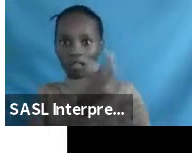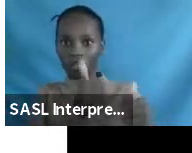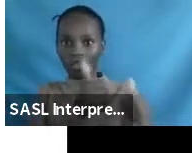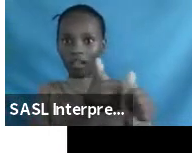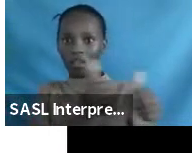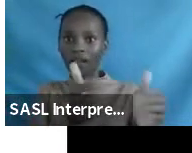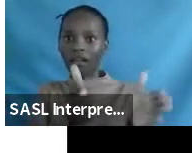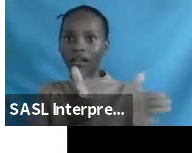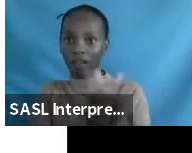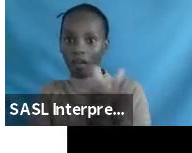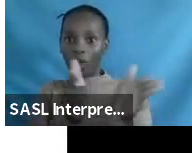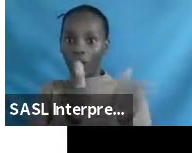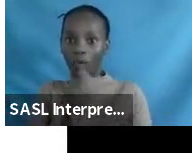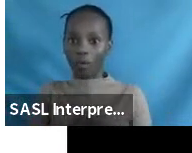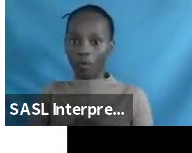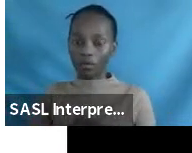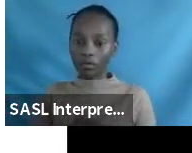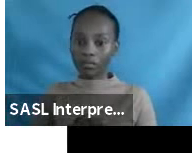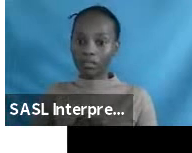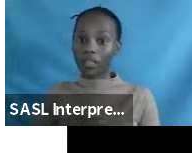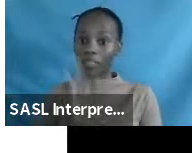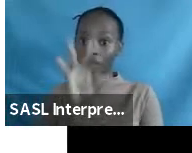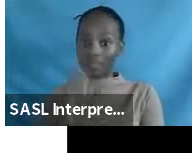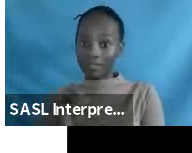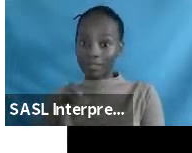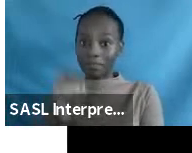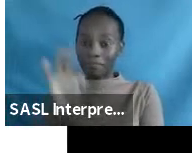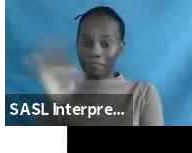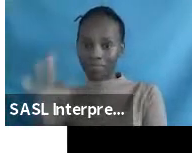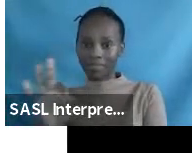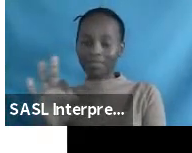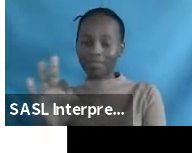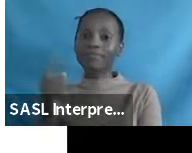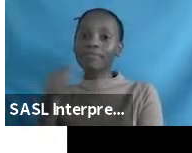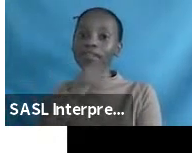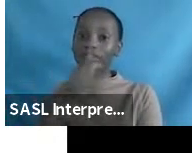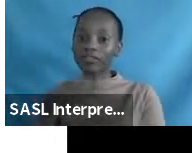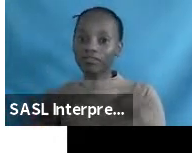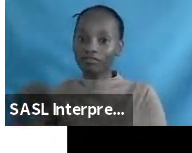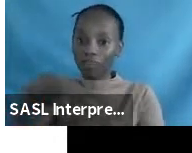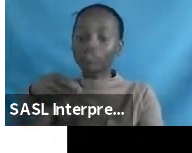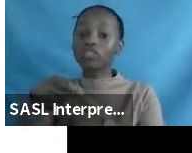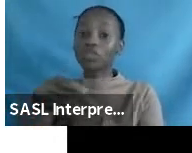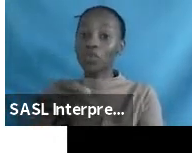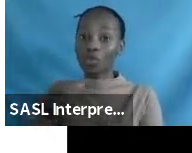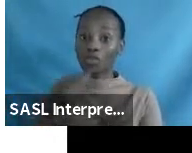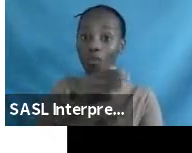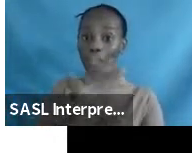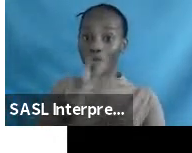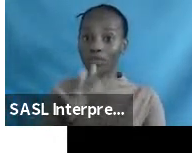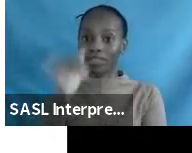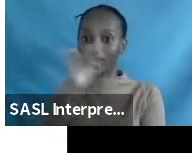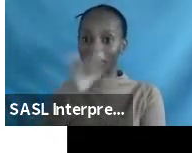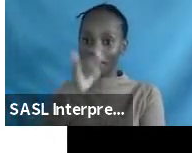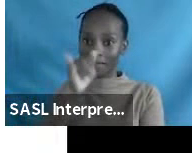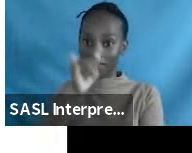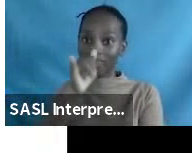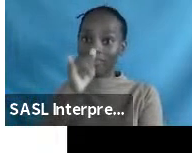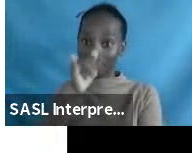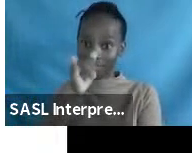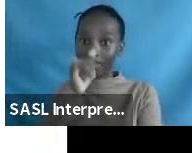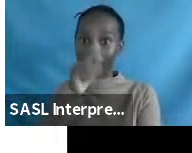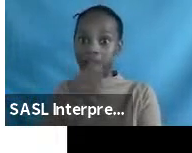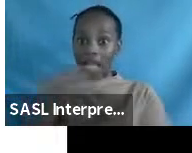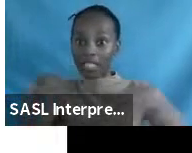collected. 30% of illicit financial flows is through criminal activities and drug trafficking, and